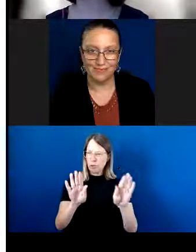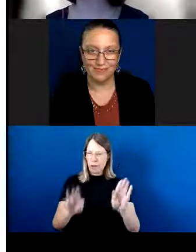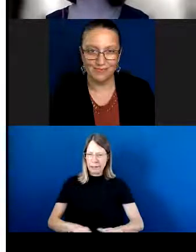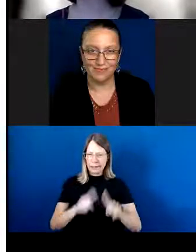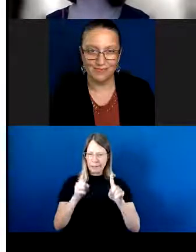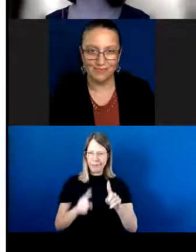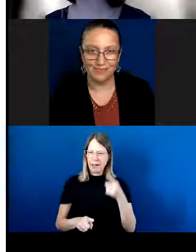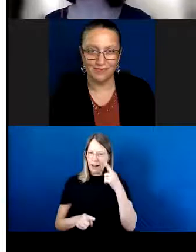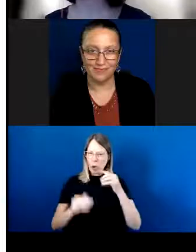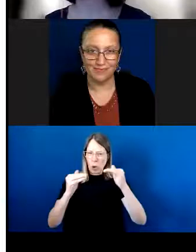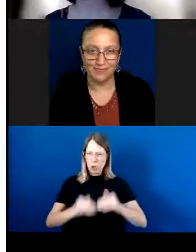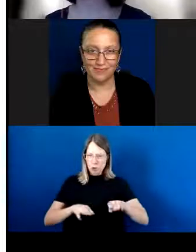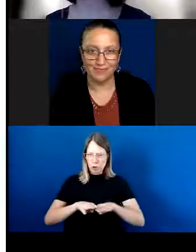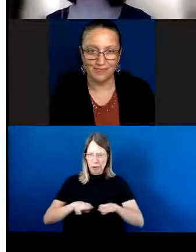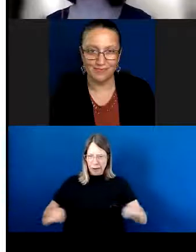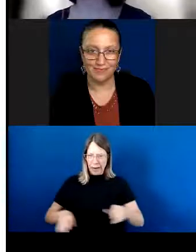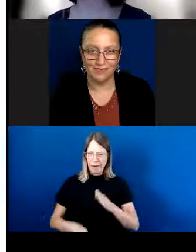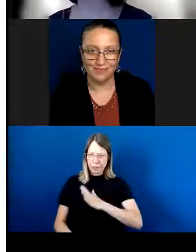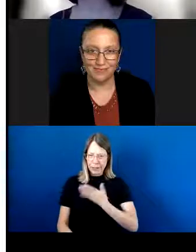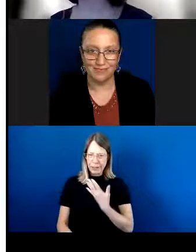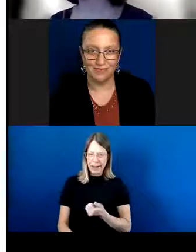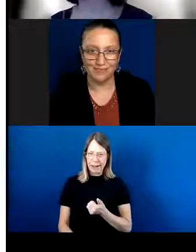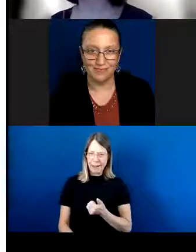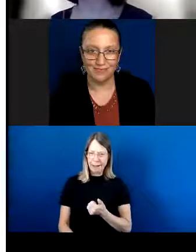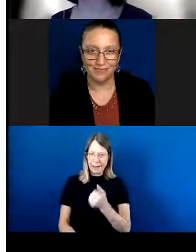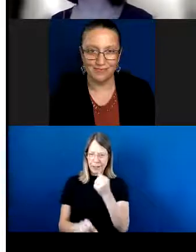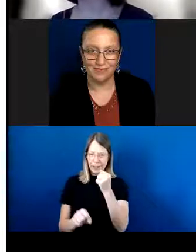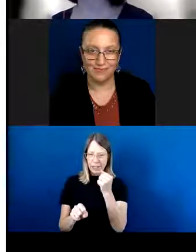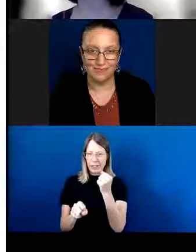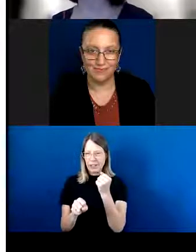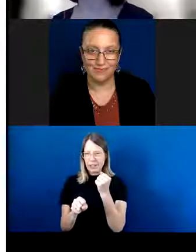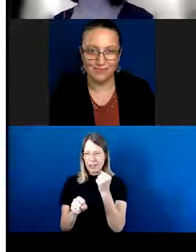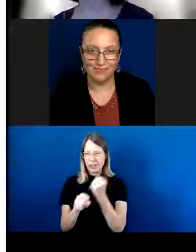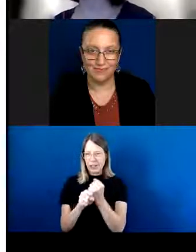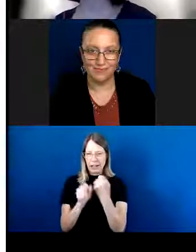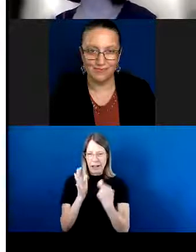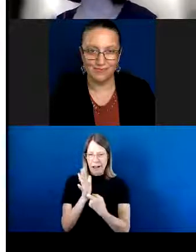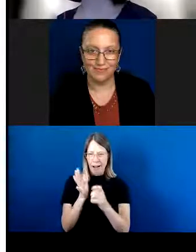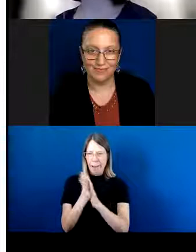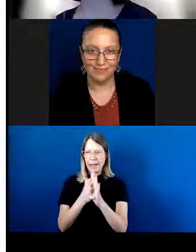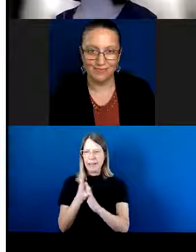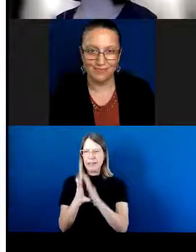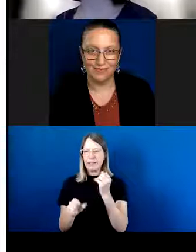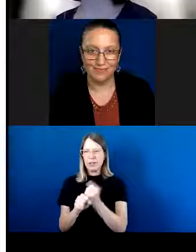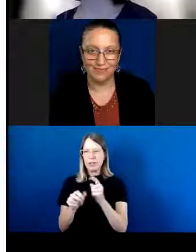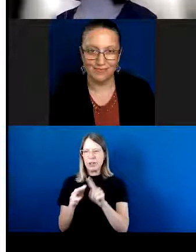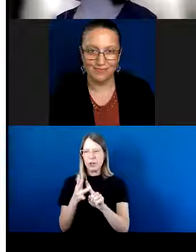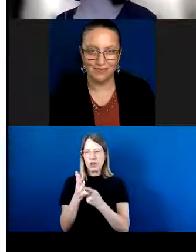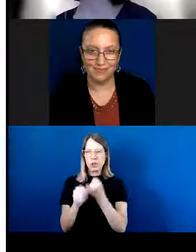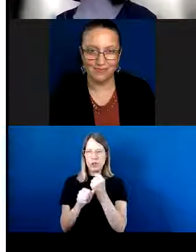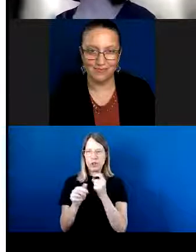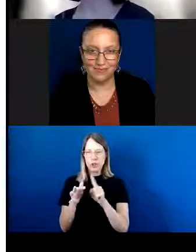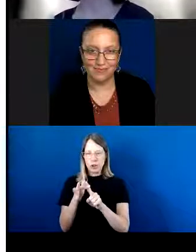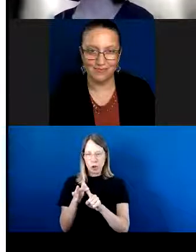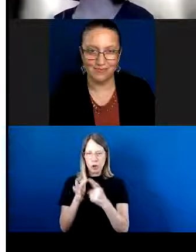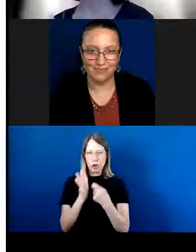interesting features. In the centre are the initials GR, which stands for George Rex, Rex being the title for king in Latin.